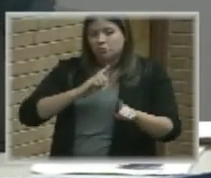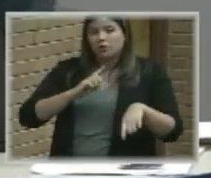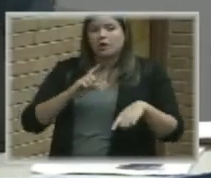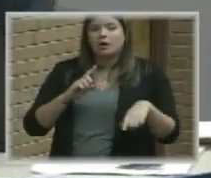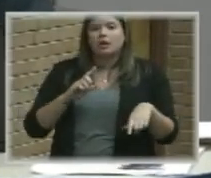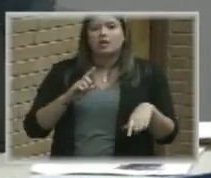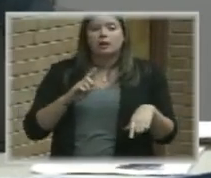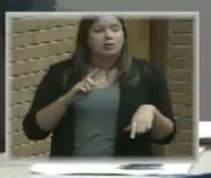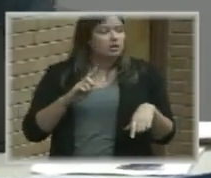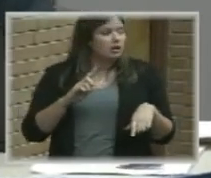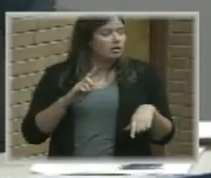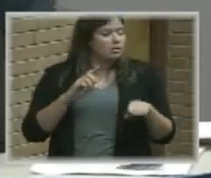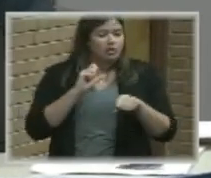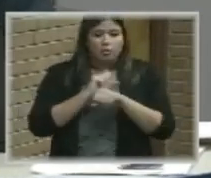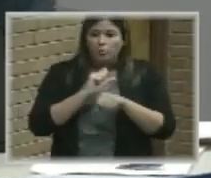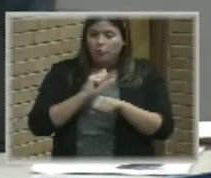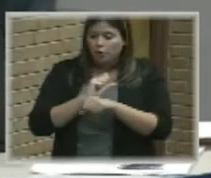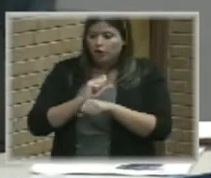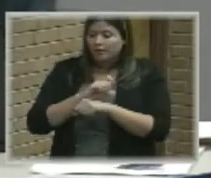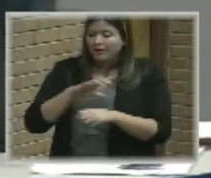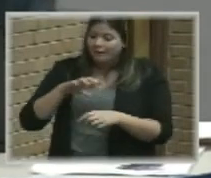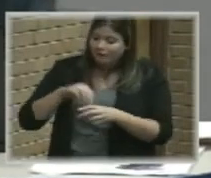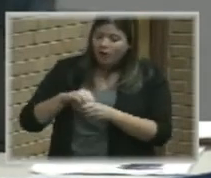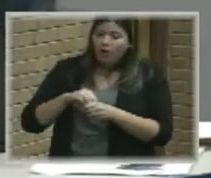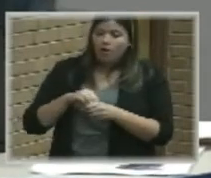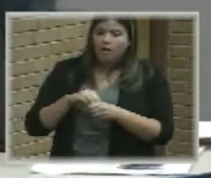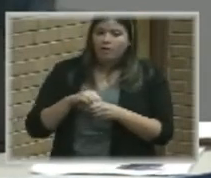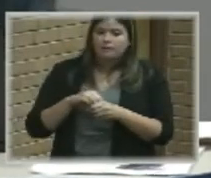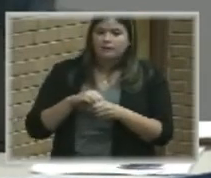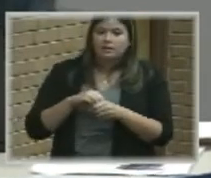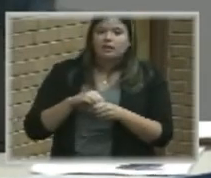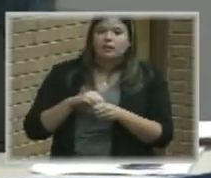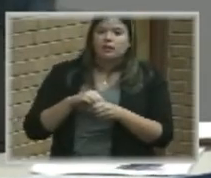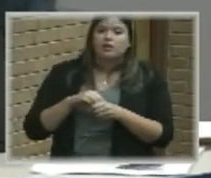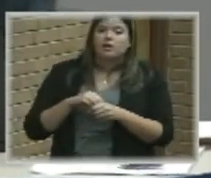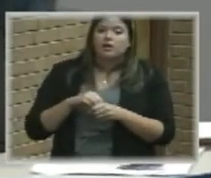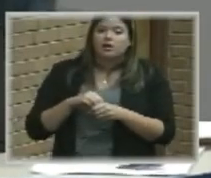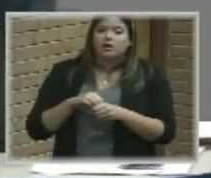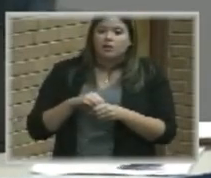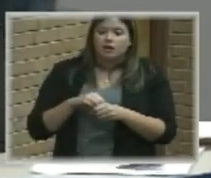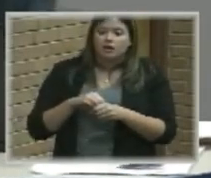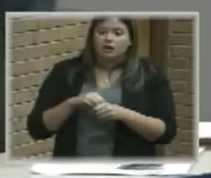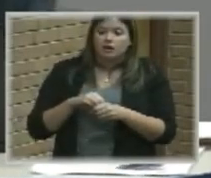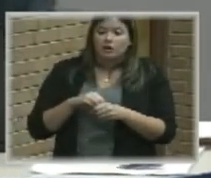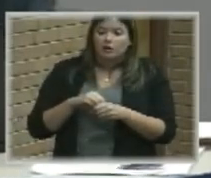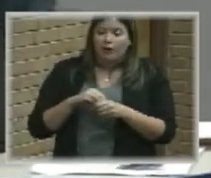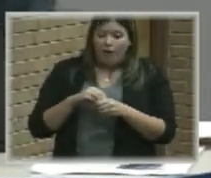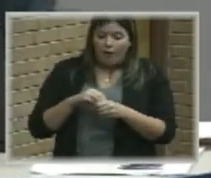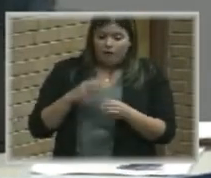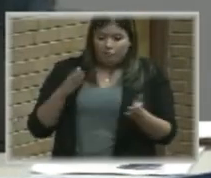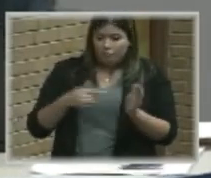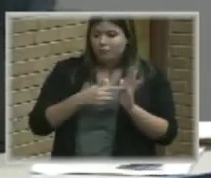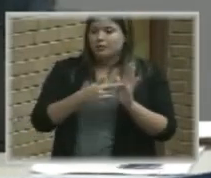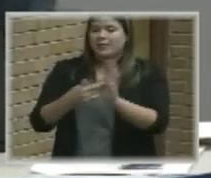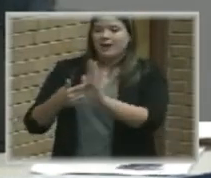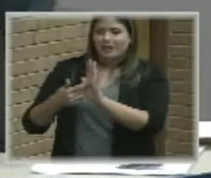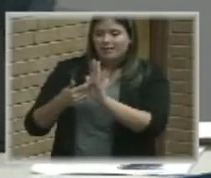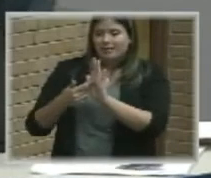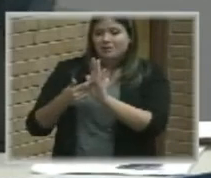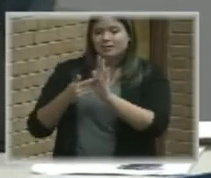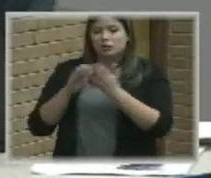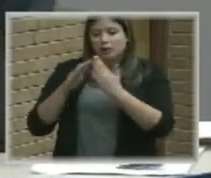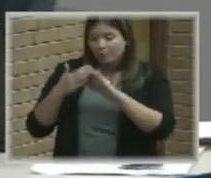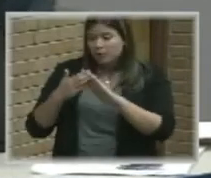the work involved in taking this program to the community and educating the